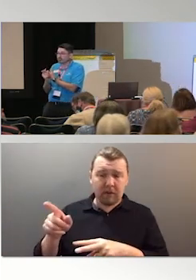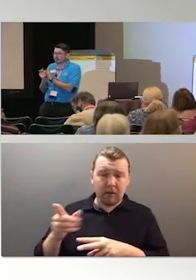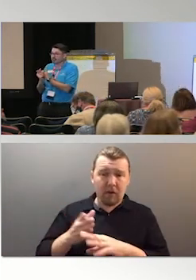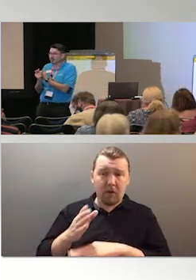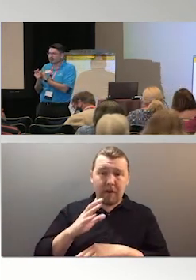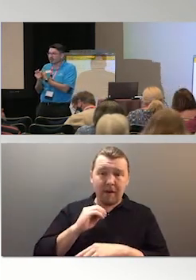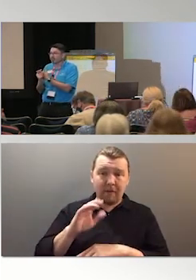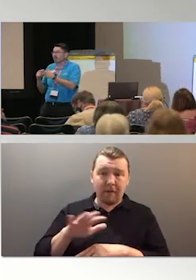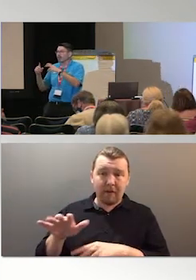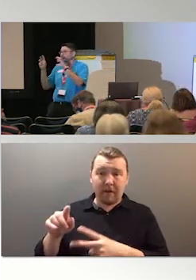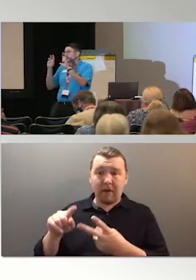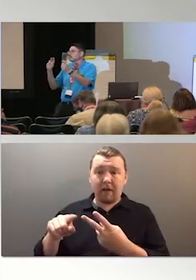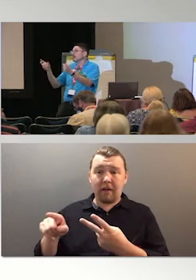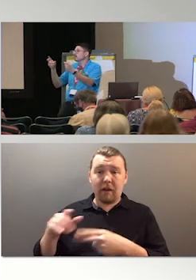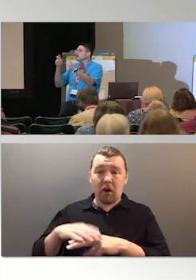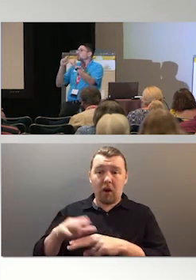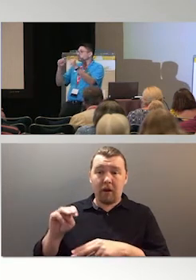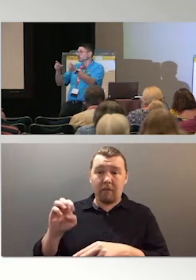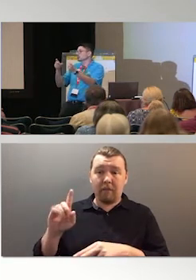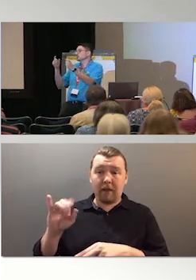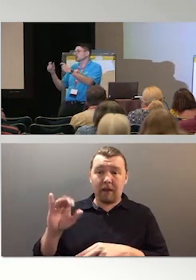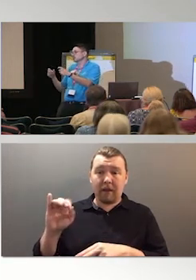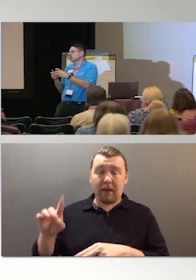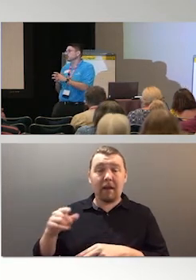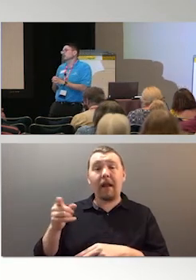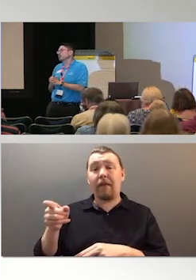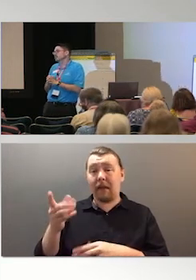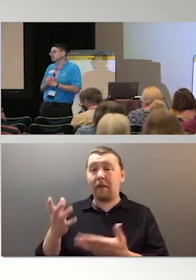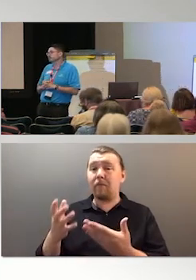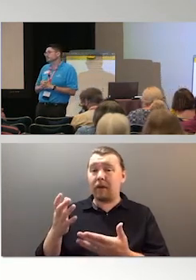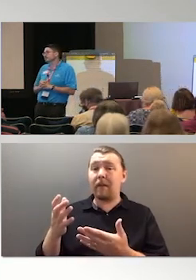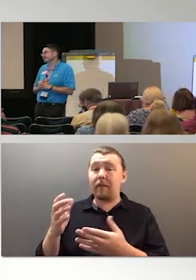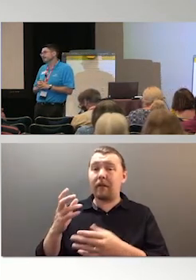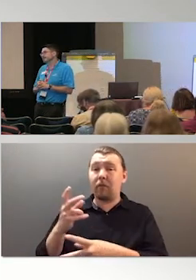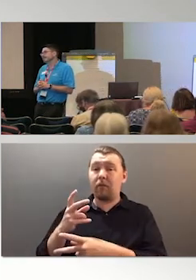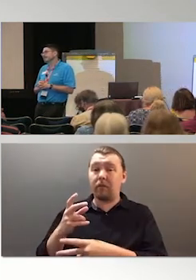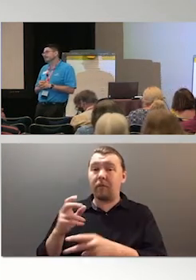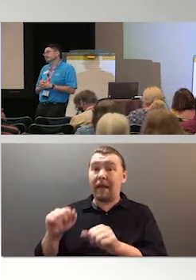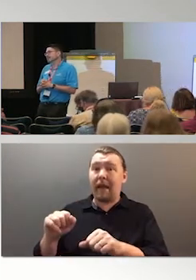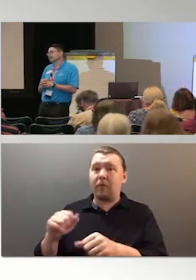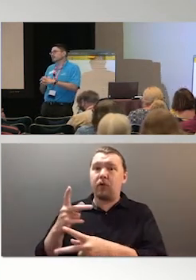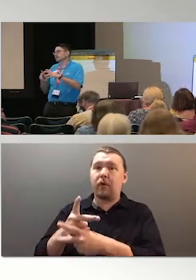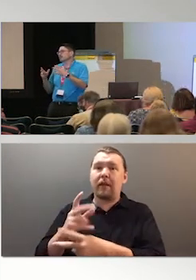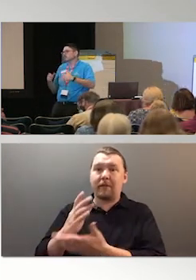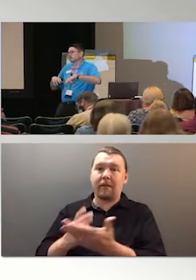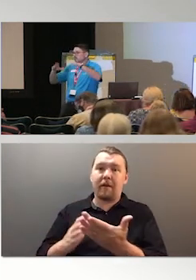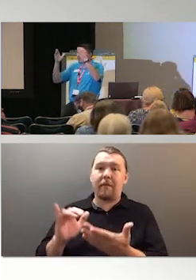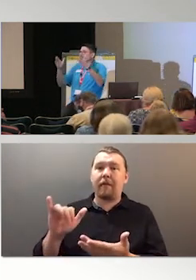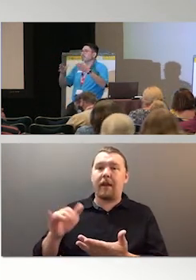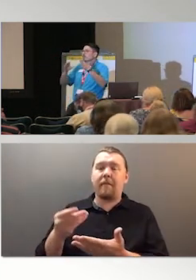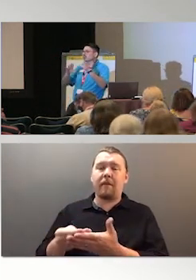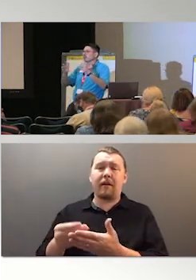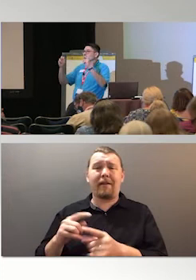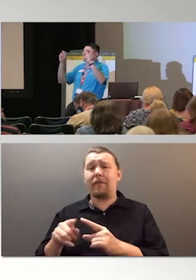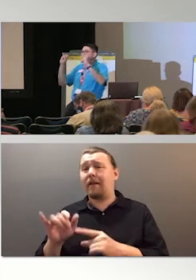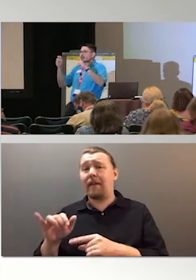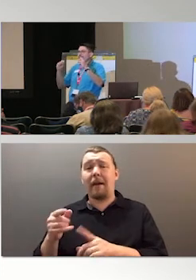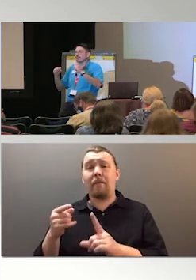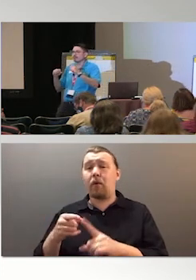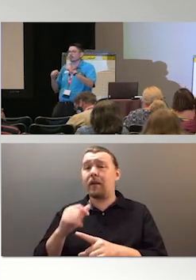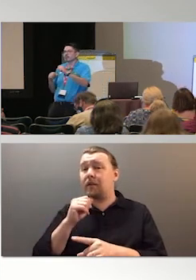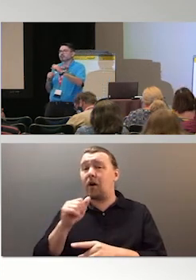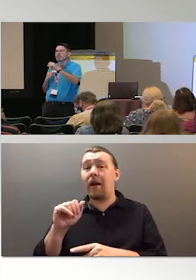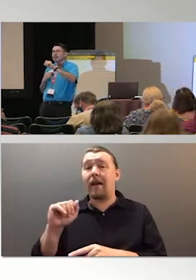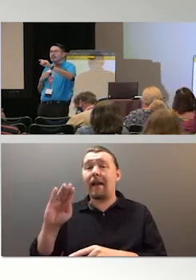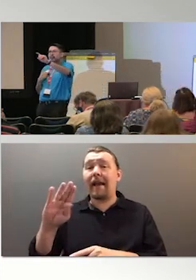age of 55? And they may be able to recoup some of those funds. But at that point, it's no longer